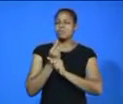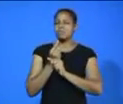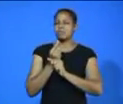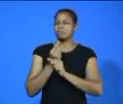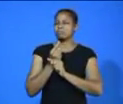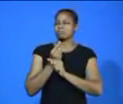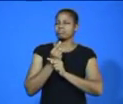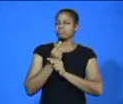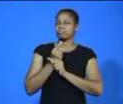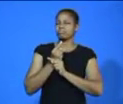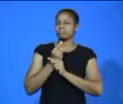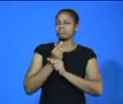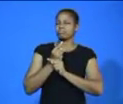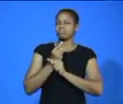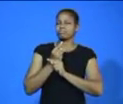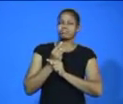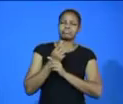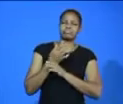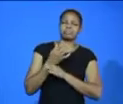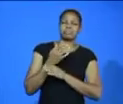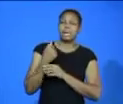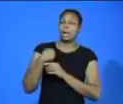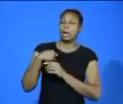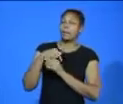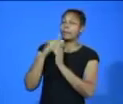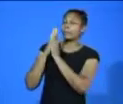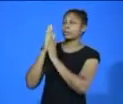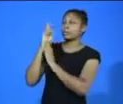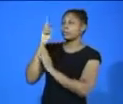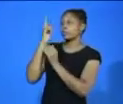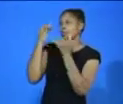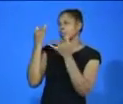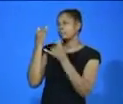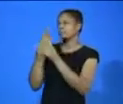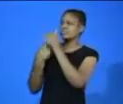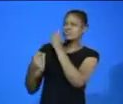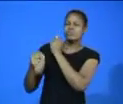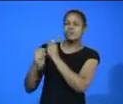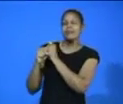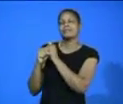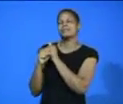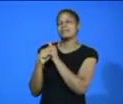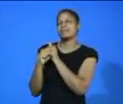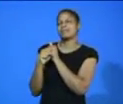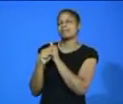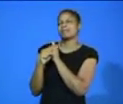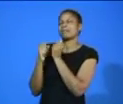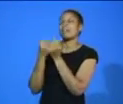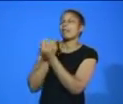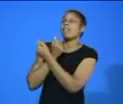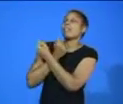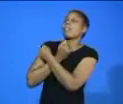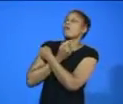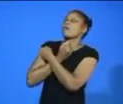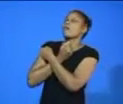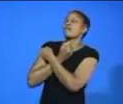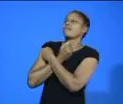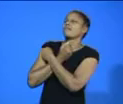grief. We come to you this moment trusting in the love of a